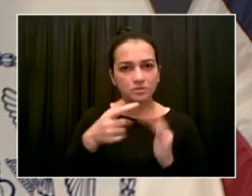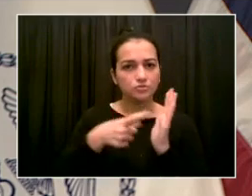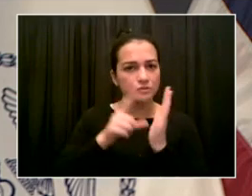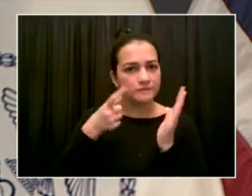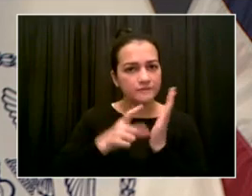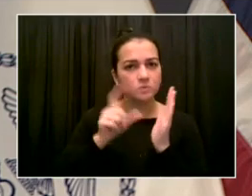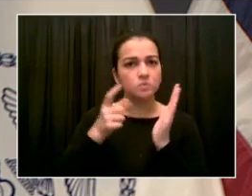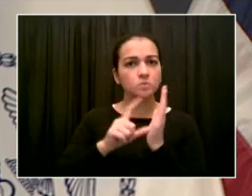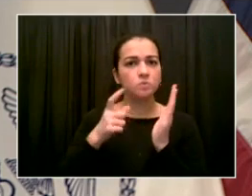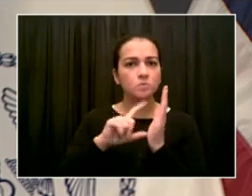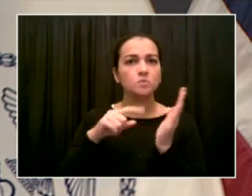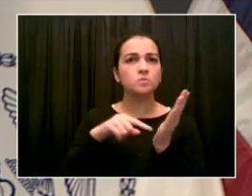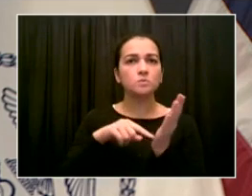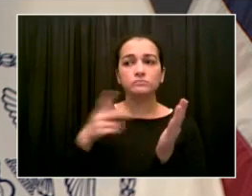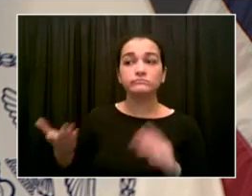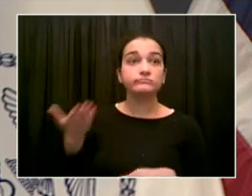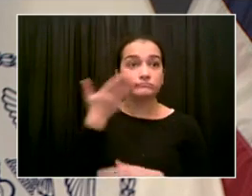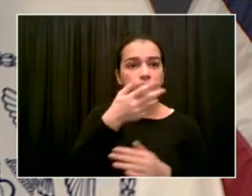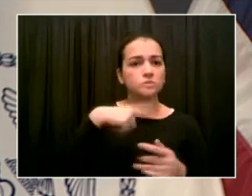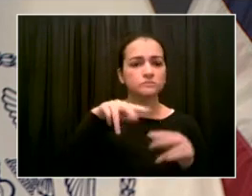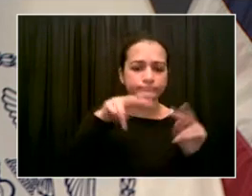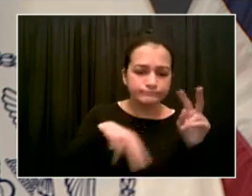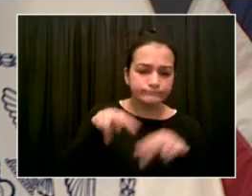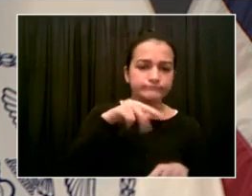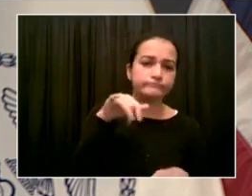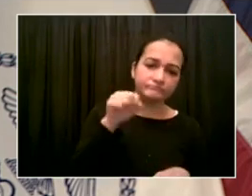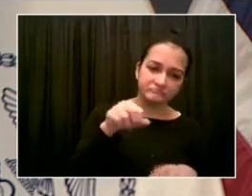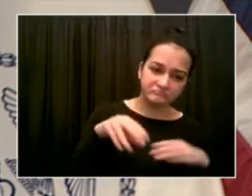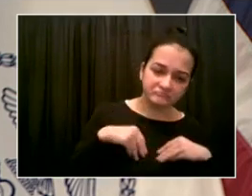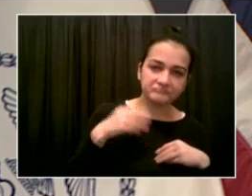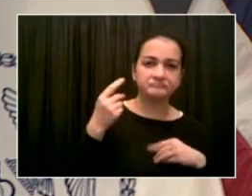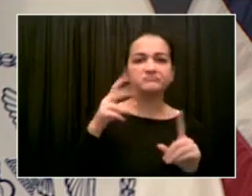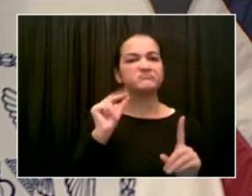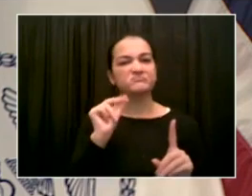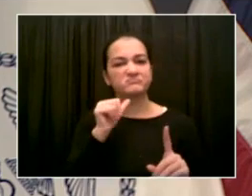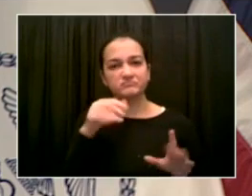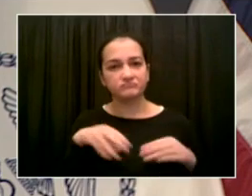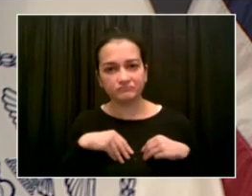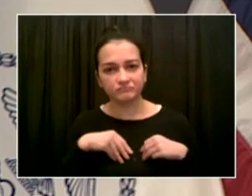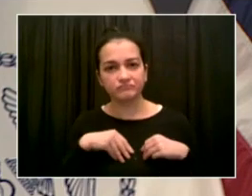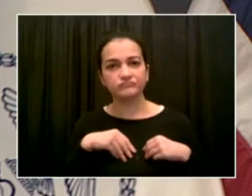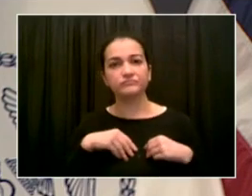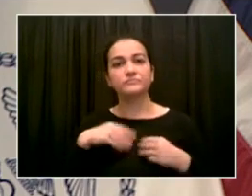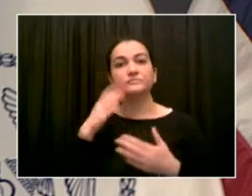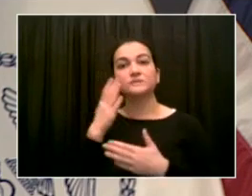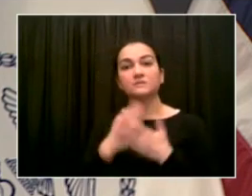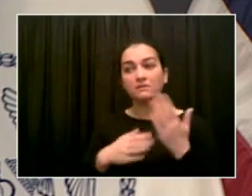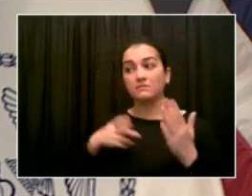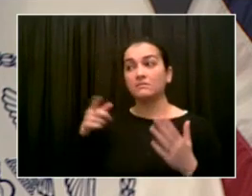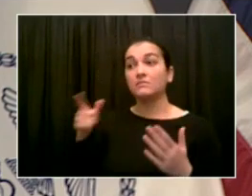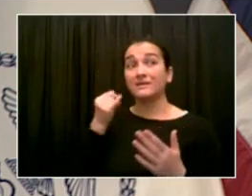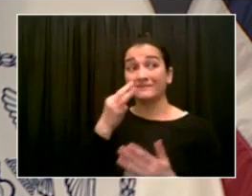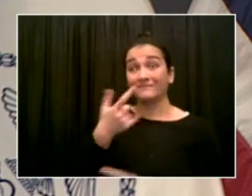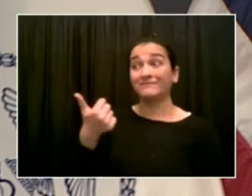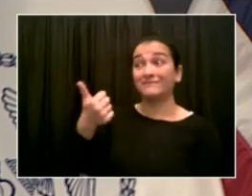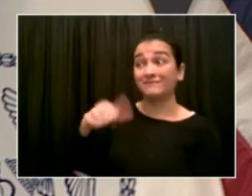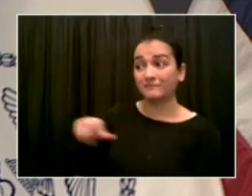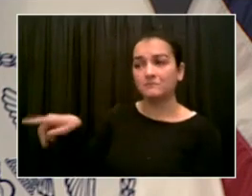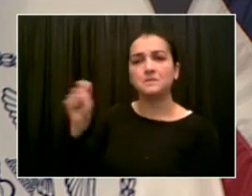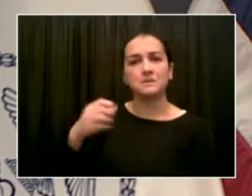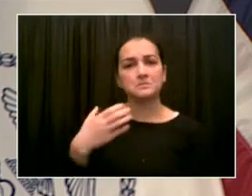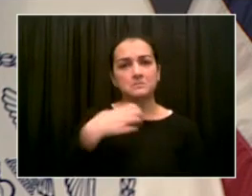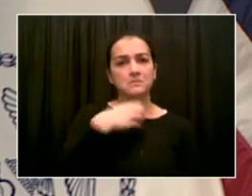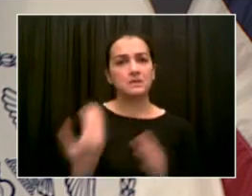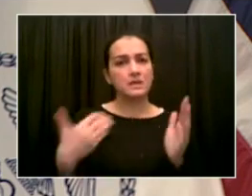previous experience was overwhelmingly folks who did not get the accommodation. Then the option, of course, was either